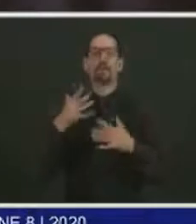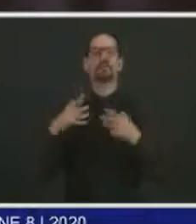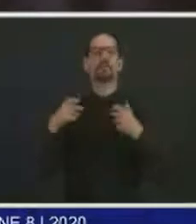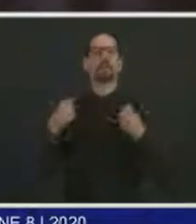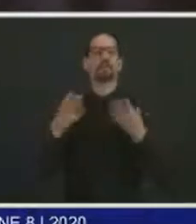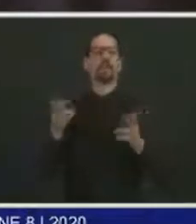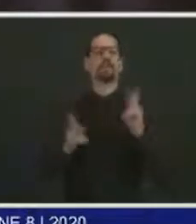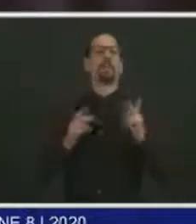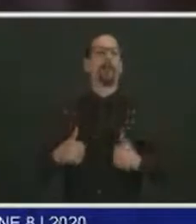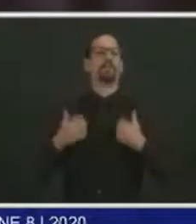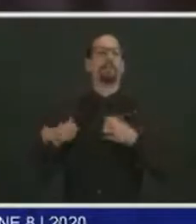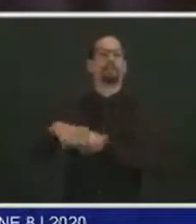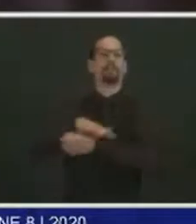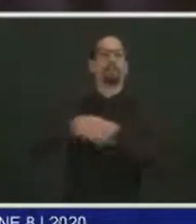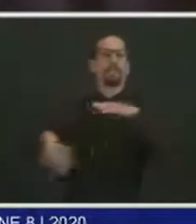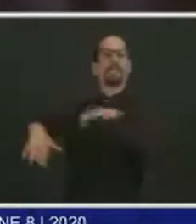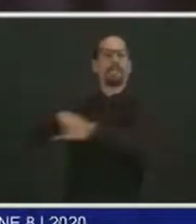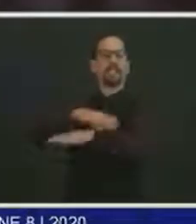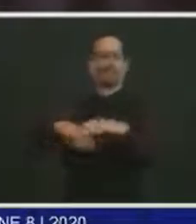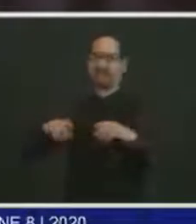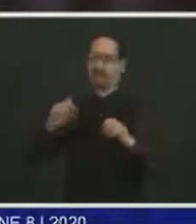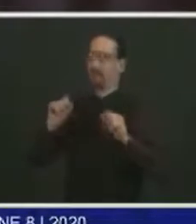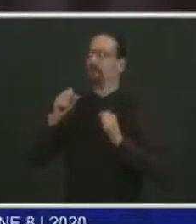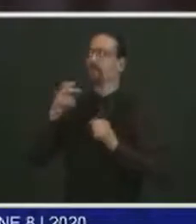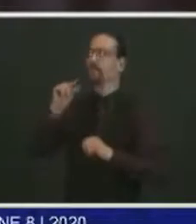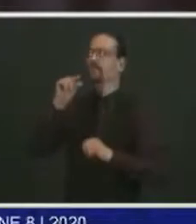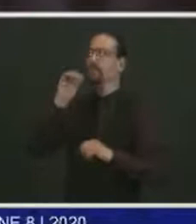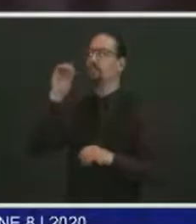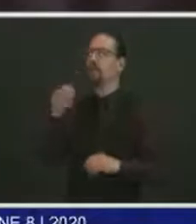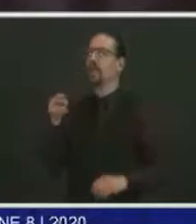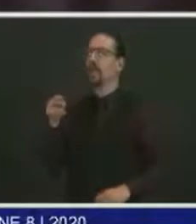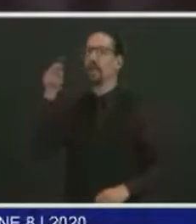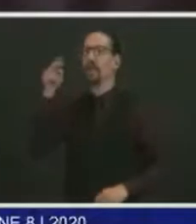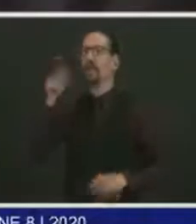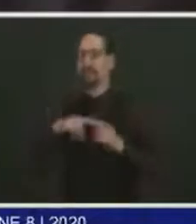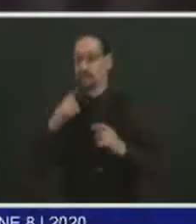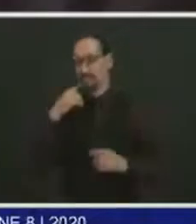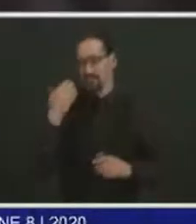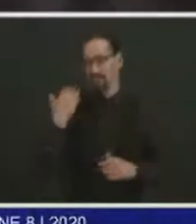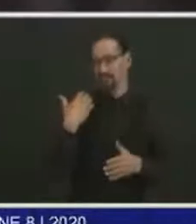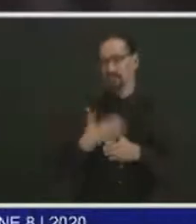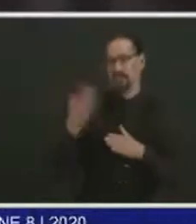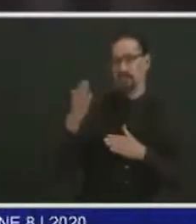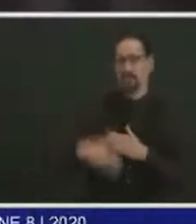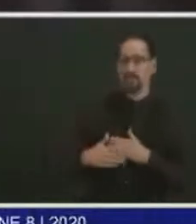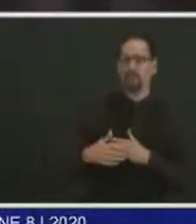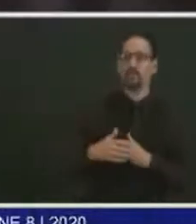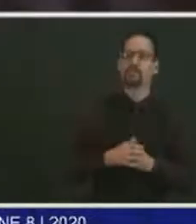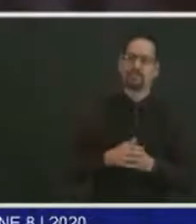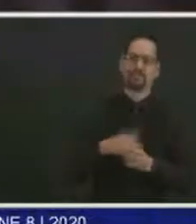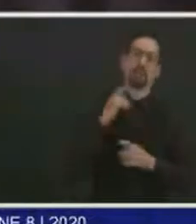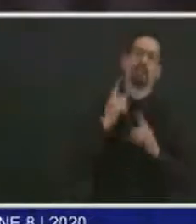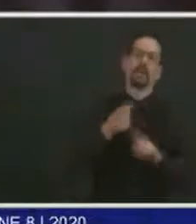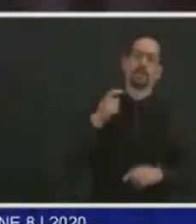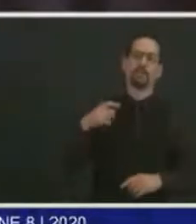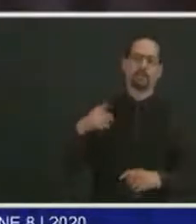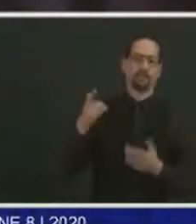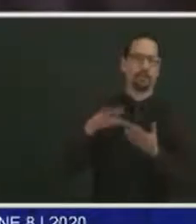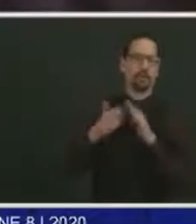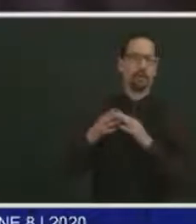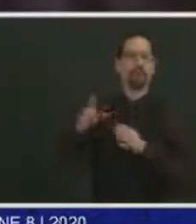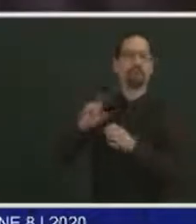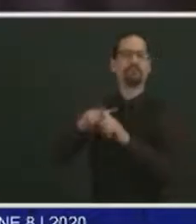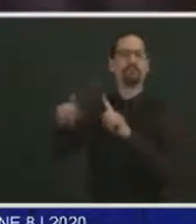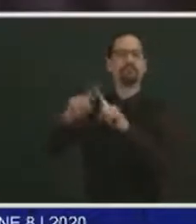population. And what we saw over the weekend was the definition of a more dense population. So we definitely need to be